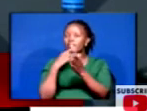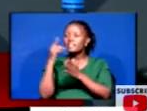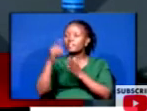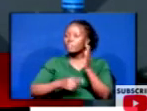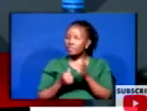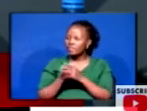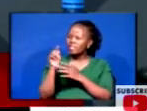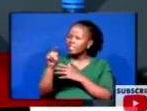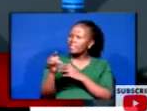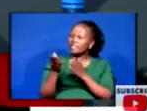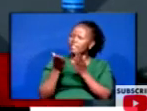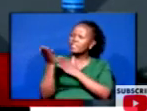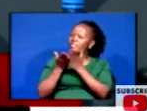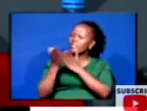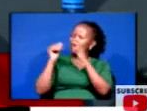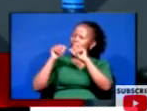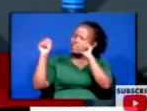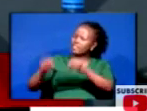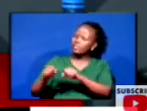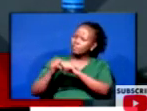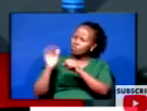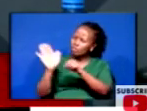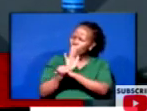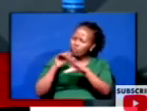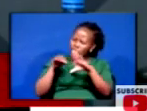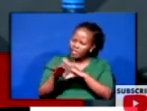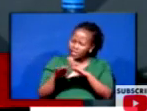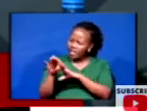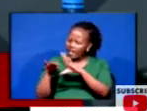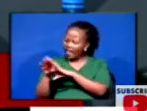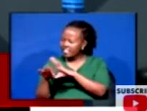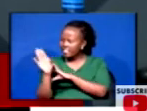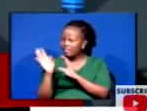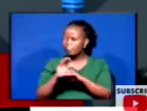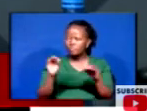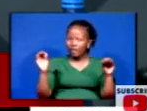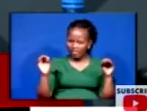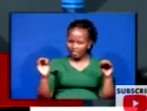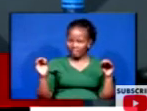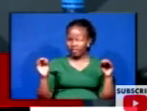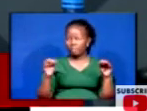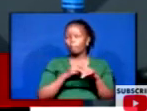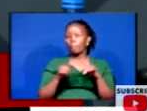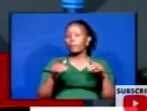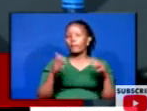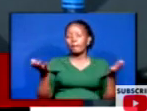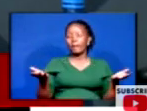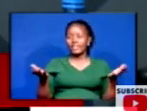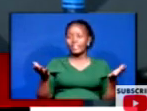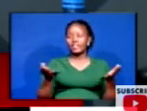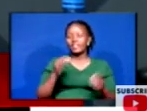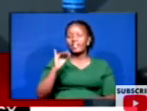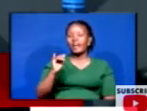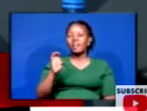fully opened. They never fully complied with the orders of the court. Mm. But on the other hand, IBC is saying,